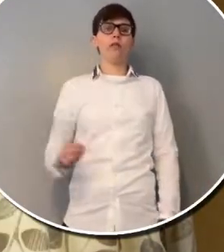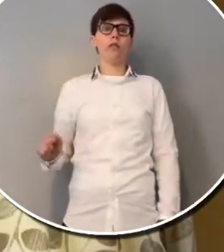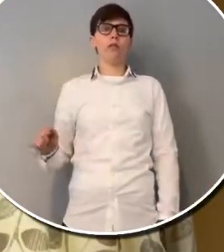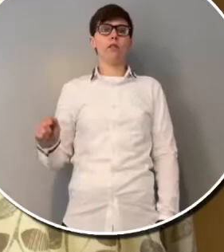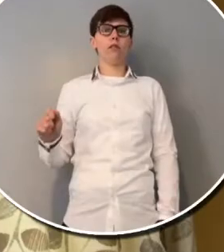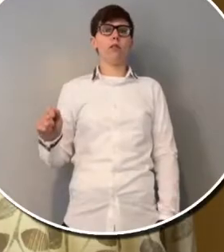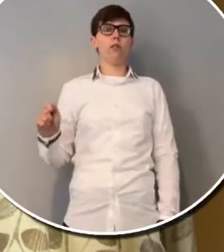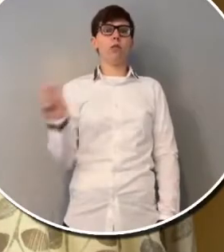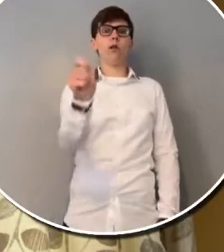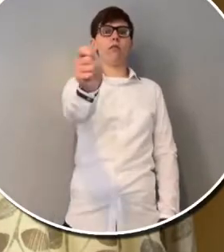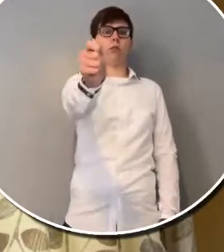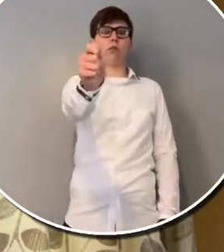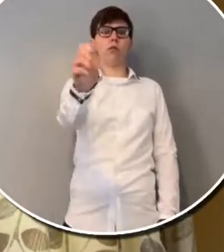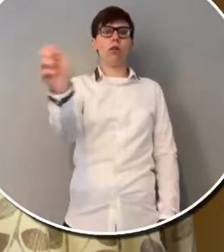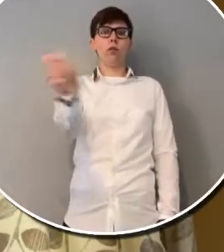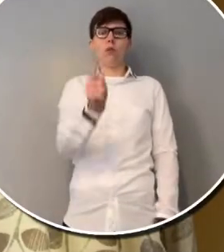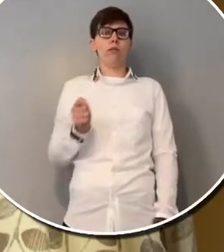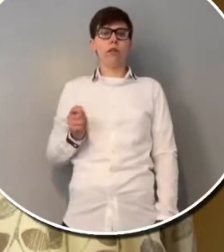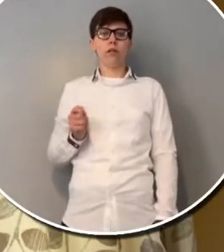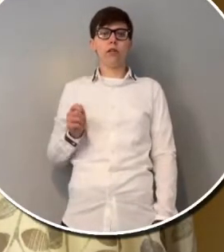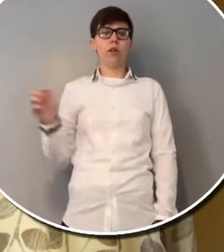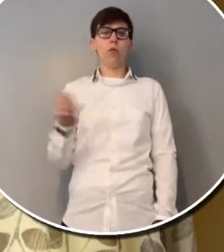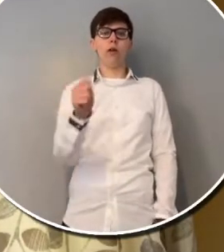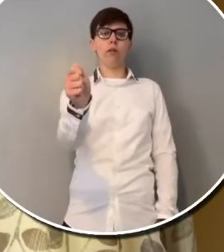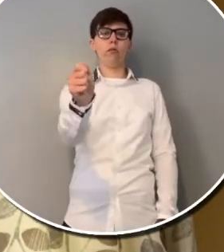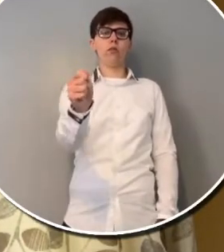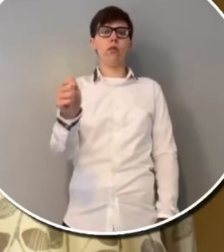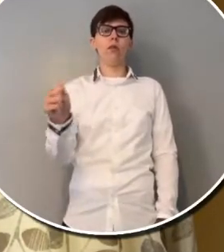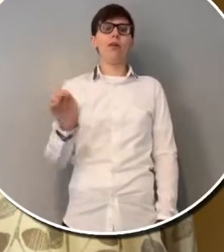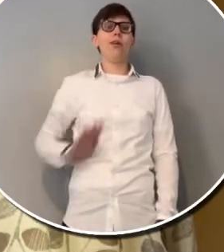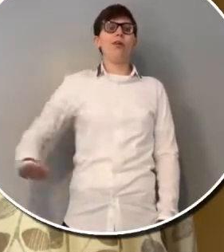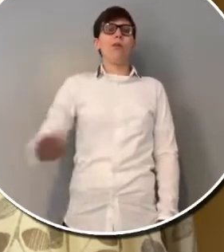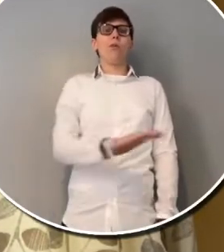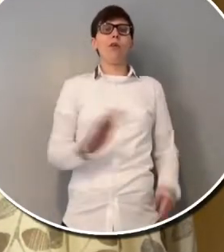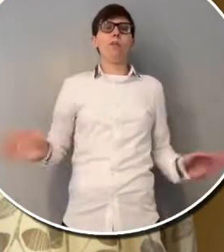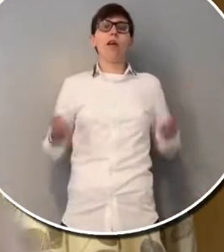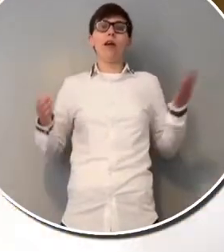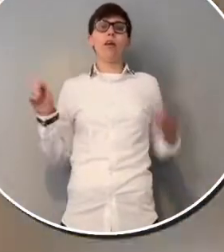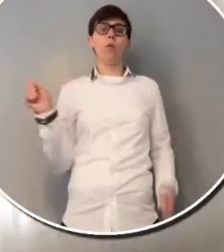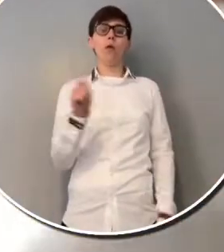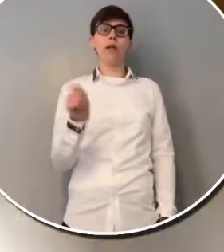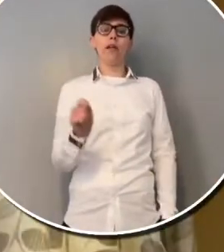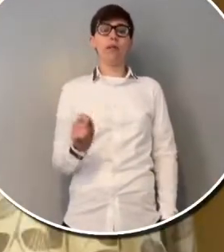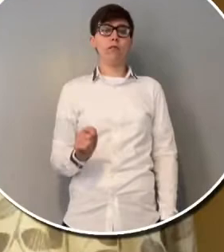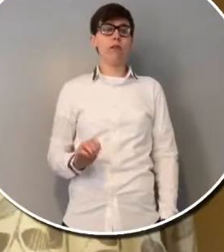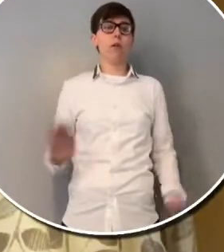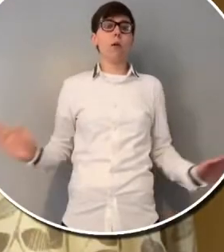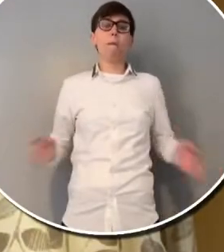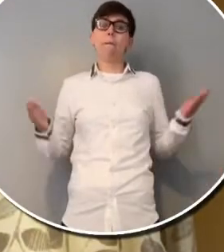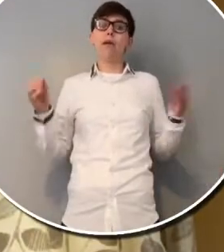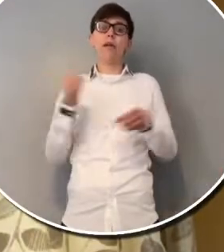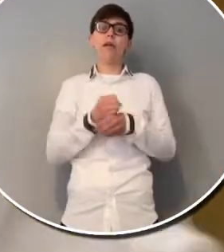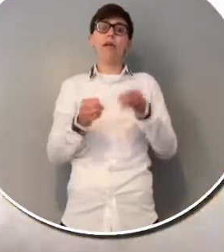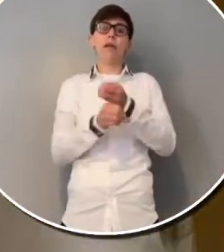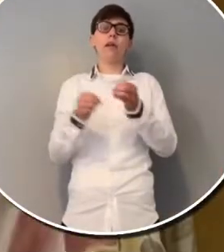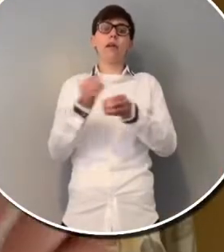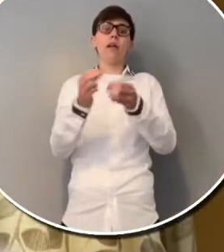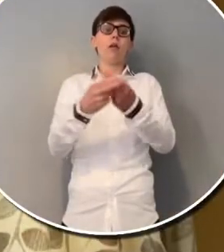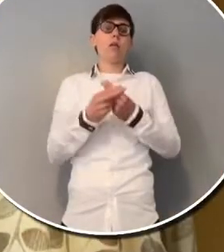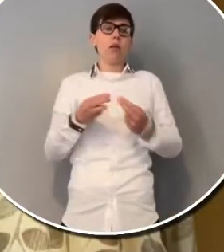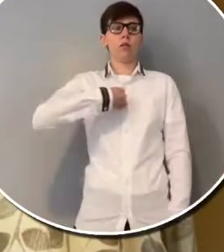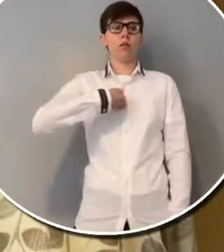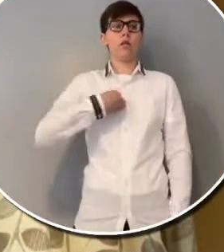we play at waving, play a game with me? Wave in, wave out, wave in, wave